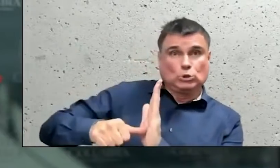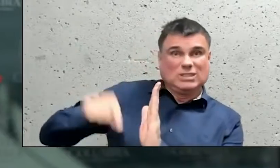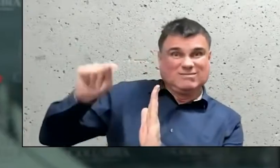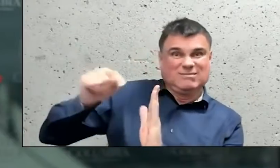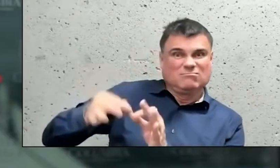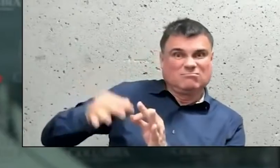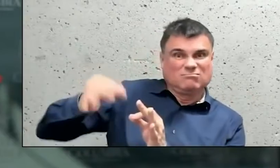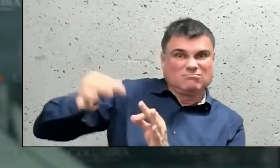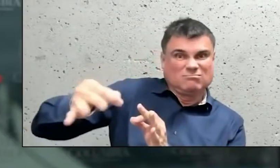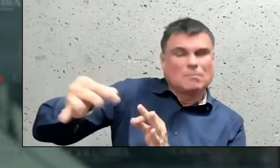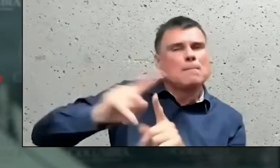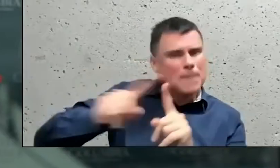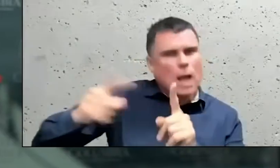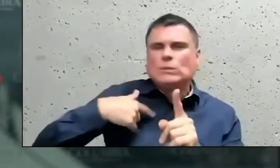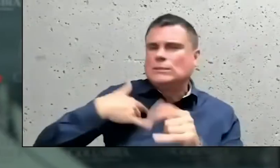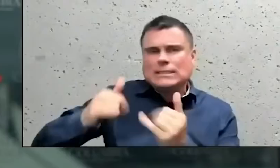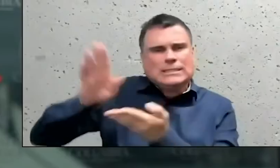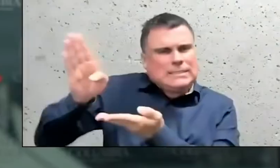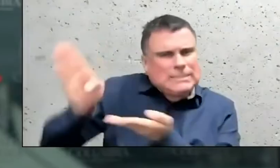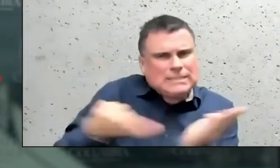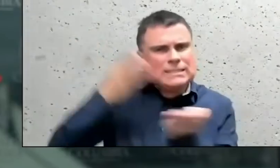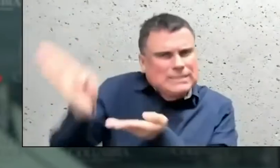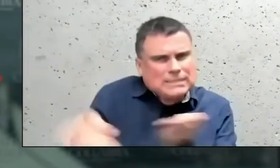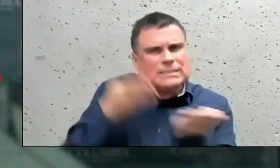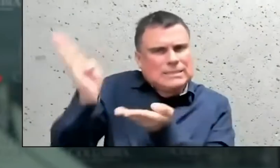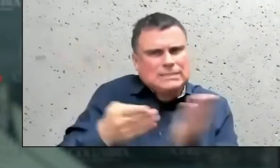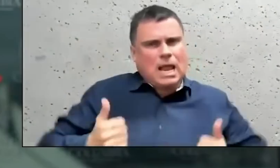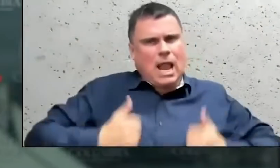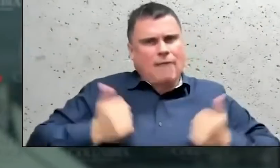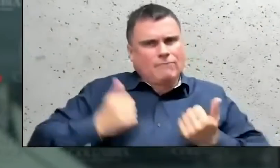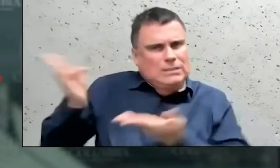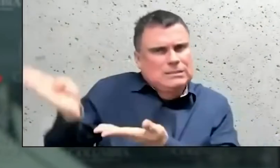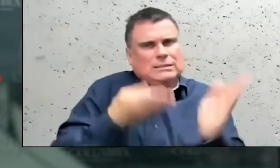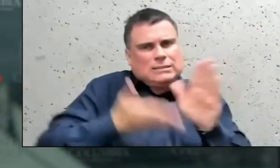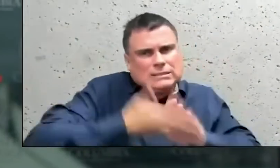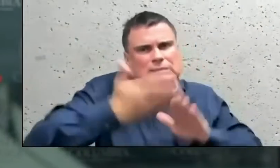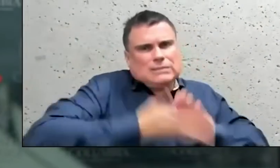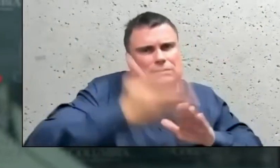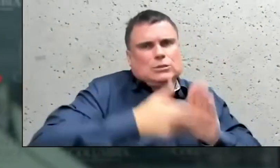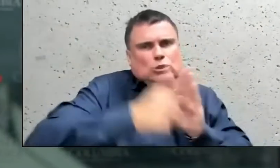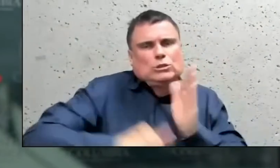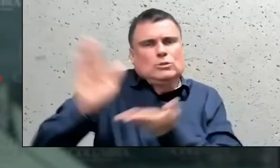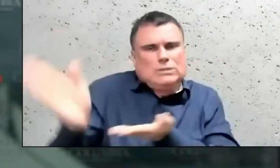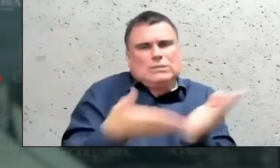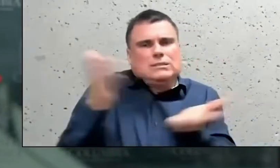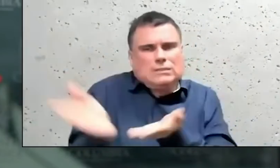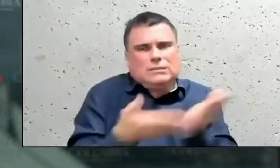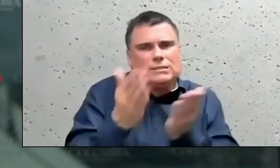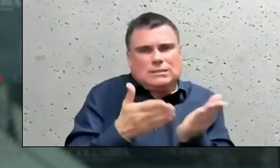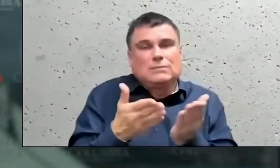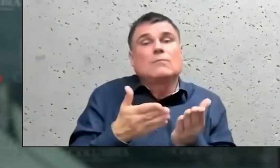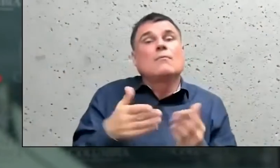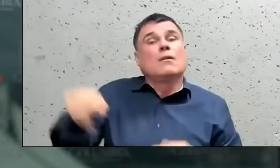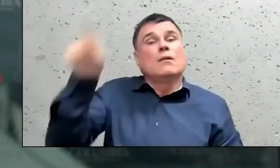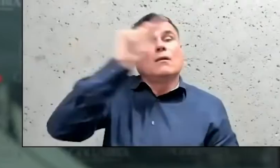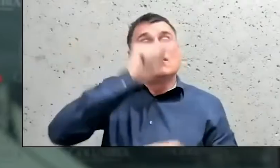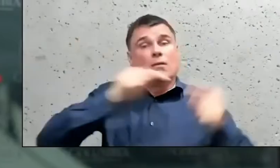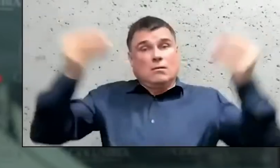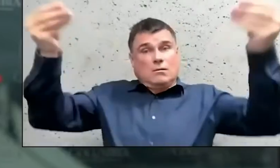From October 17th to October 23rd, health authorities report that 6,960 surgeries were